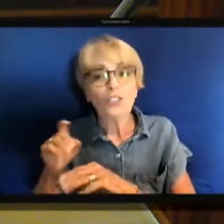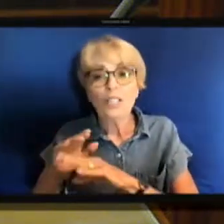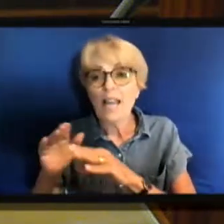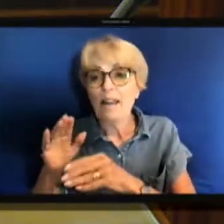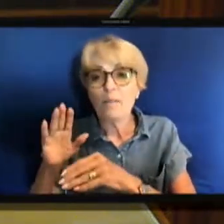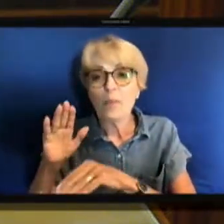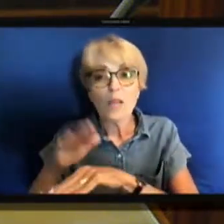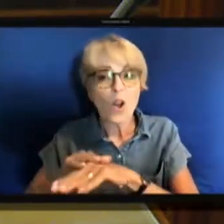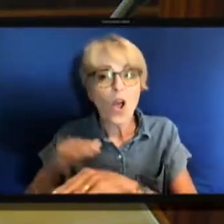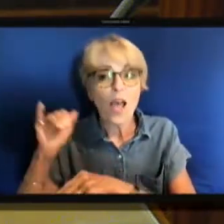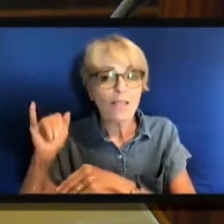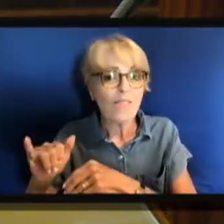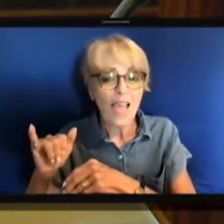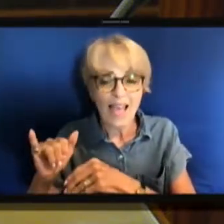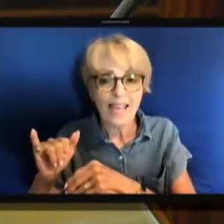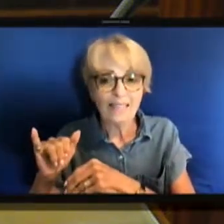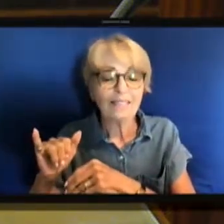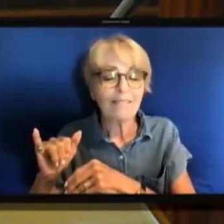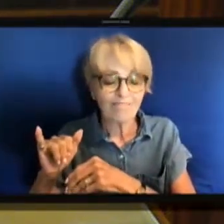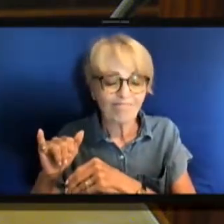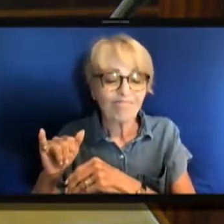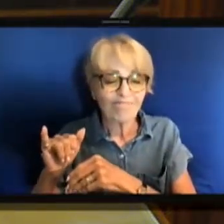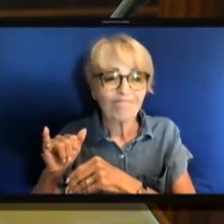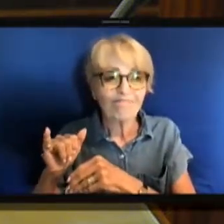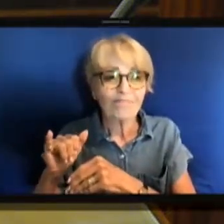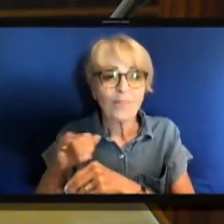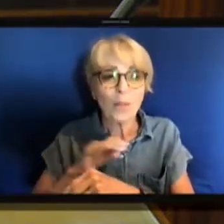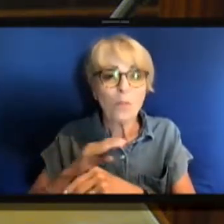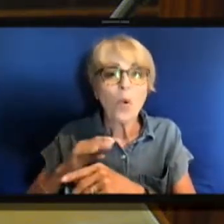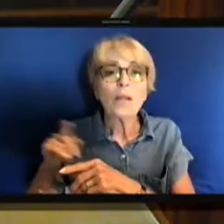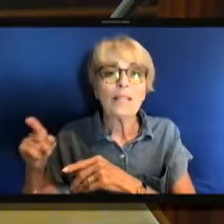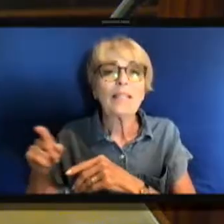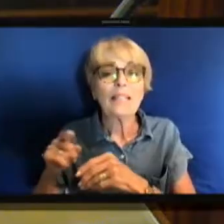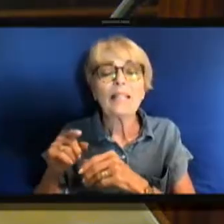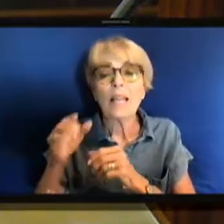both to investigate whether that's the case or not.